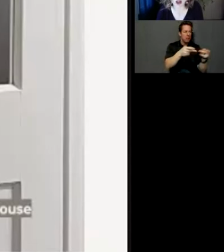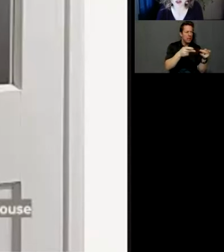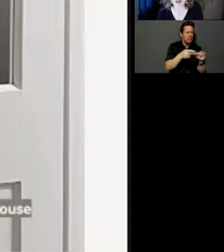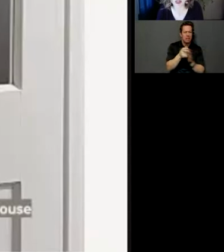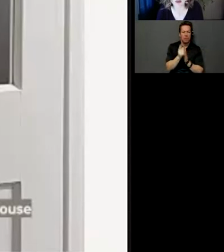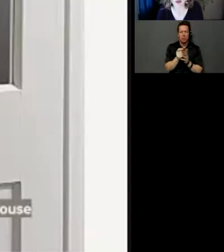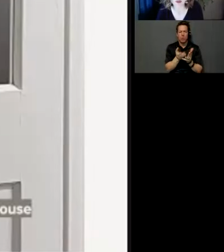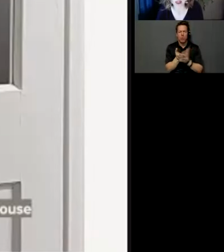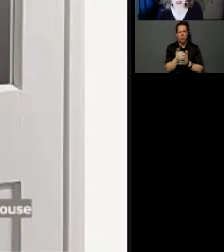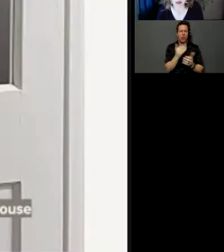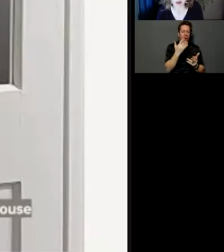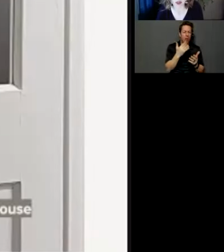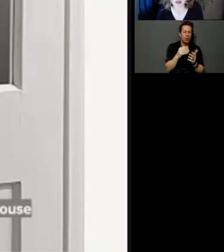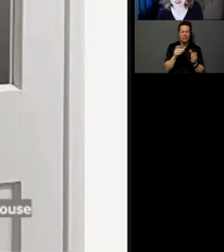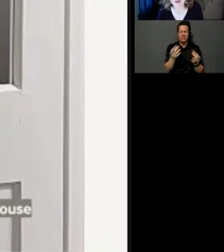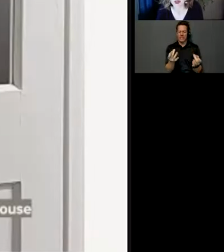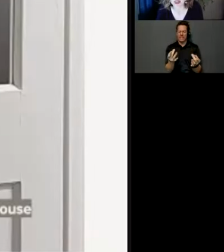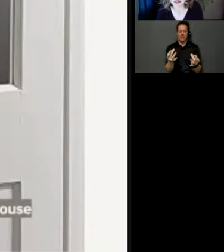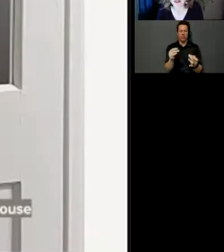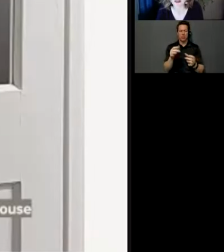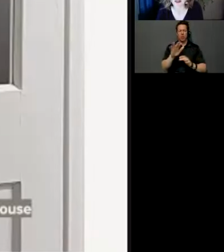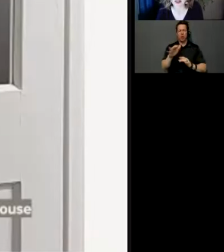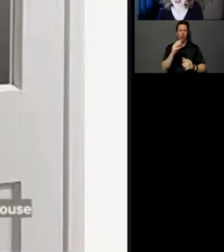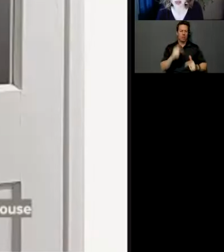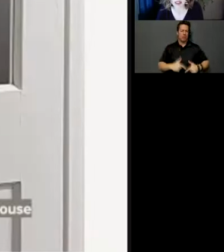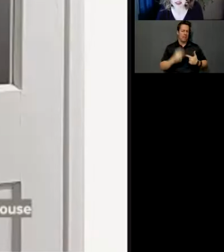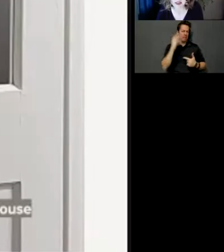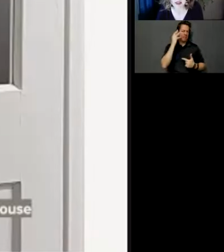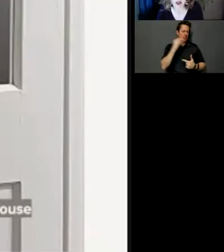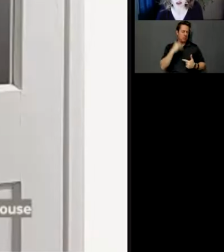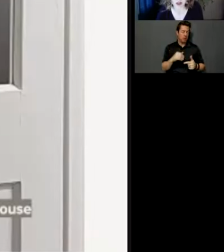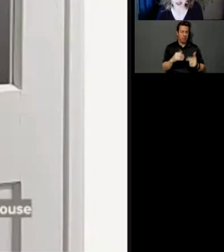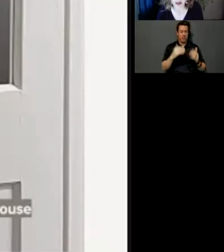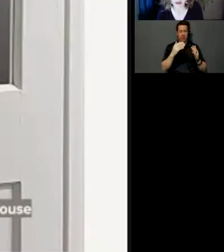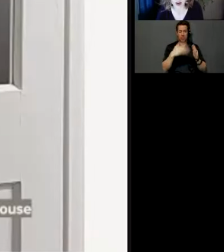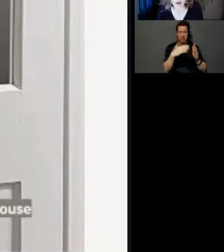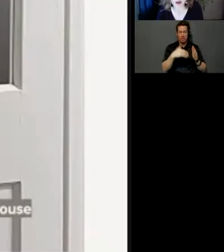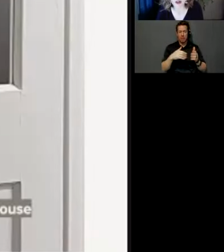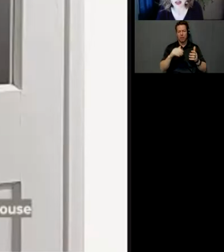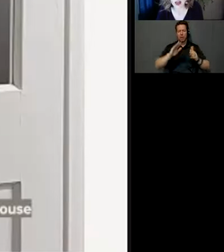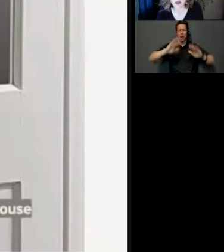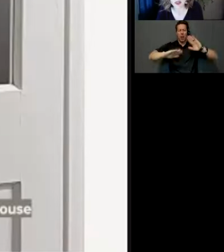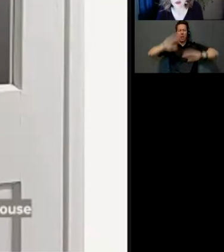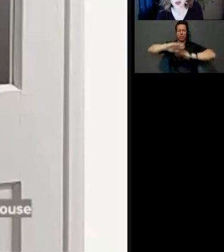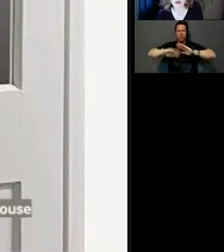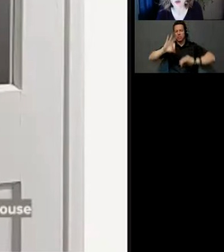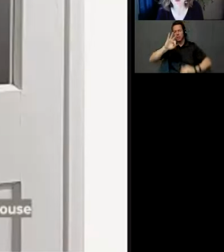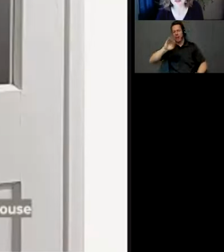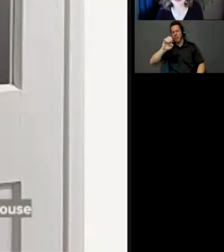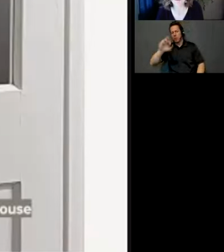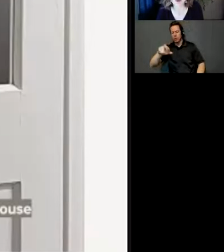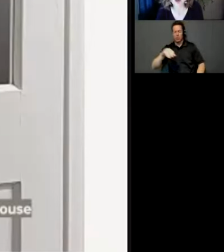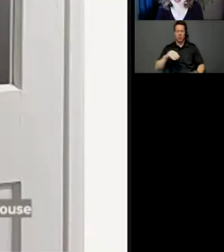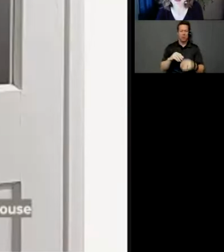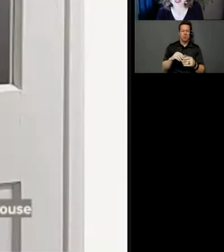textures, colors, and perspectives of her lived experience. In paintings, collages, and fiber, Alvarez